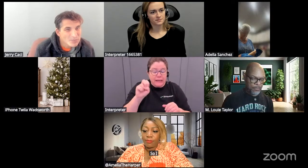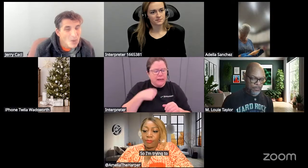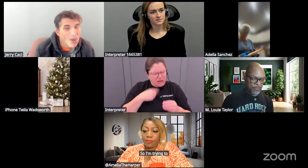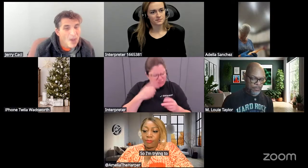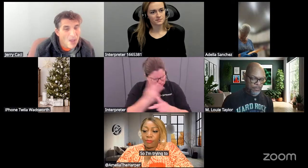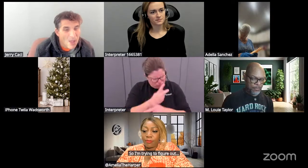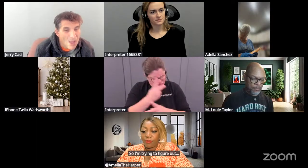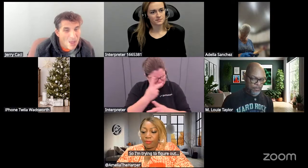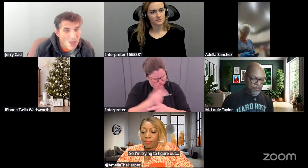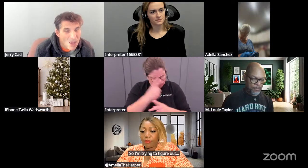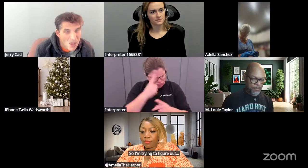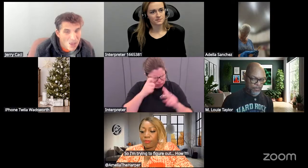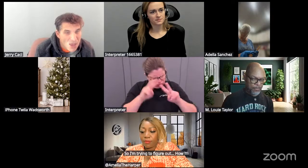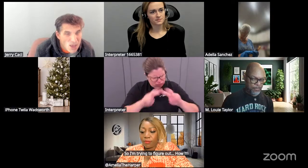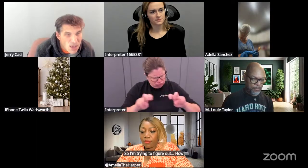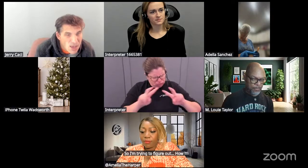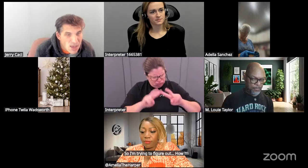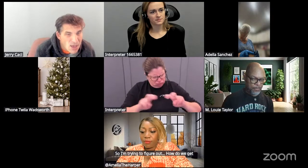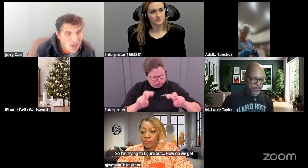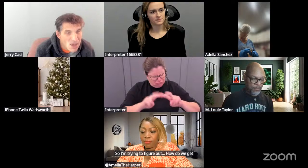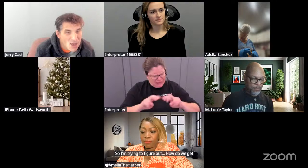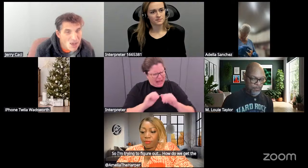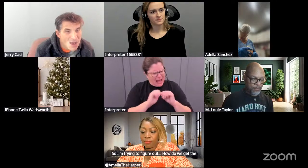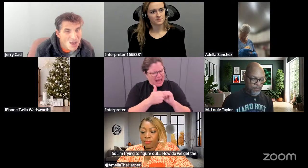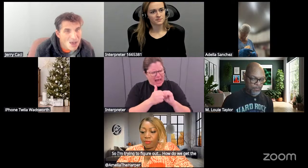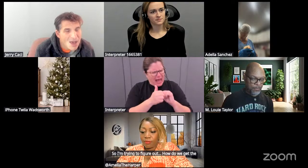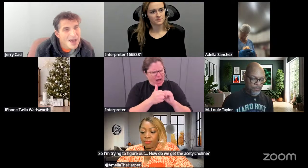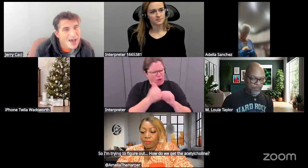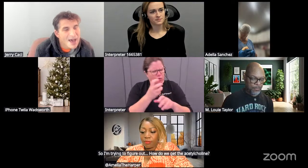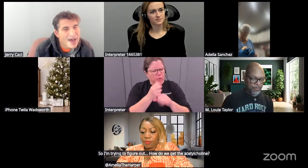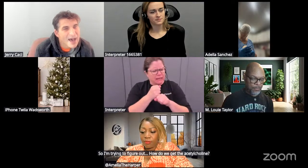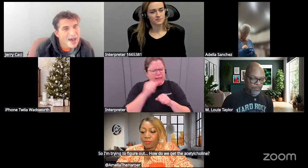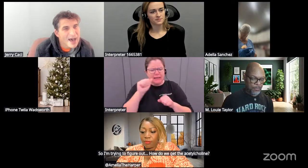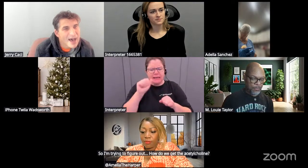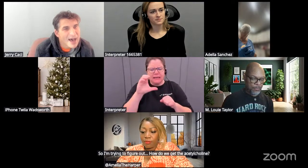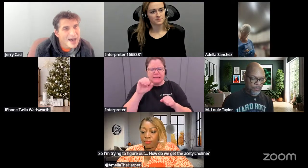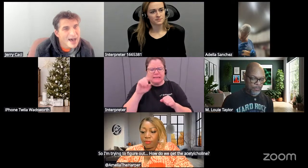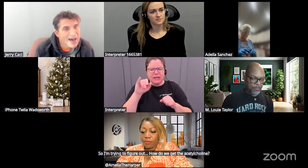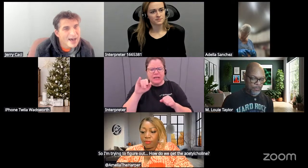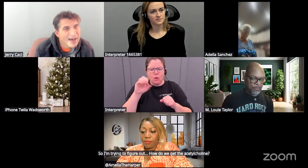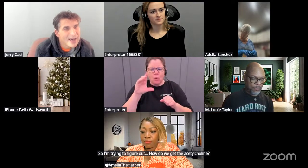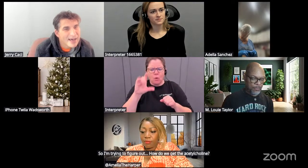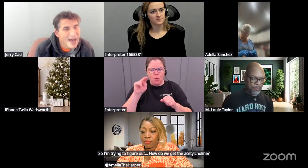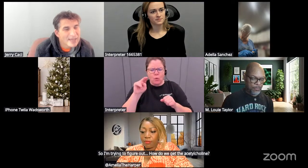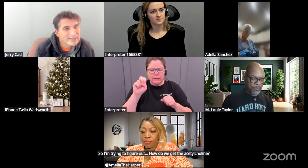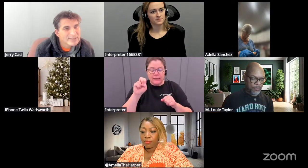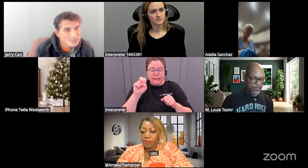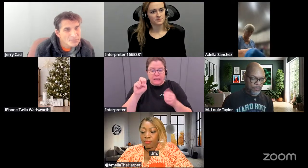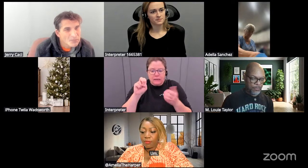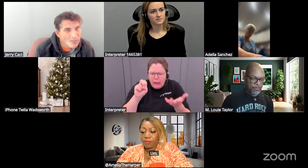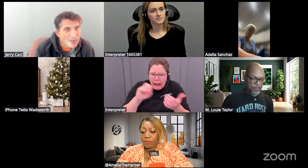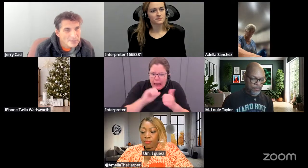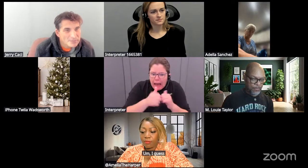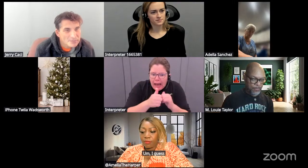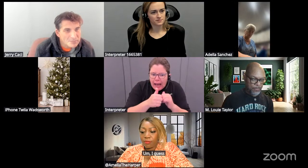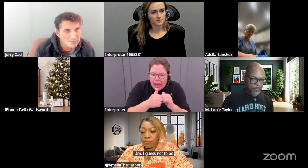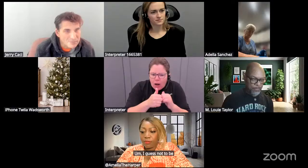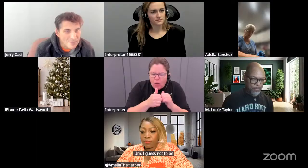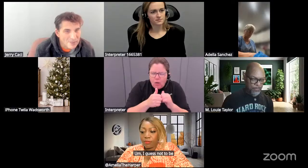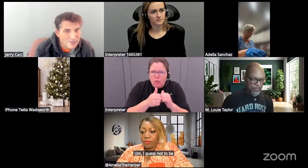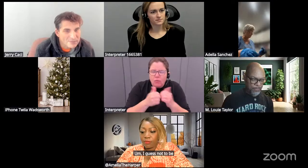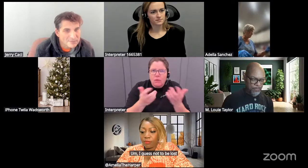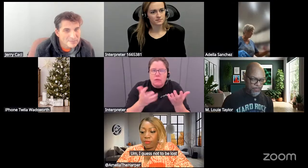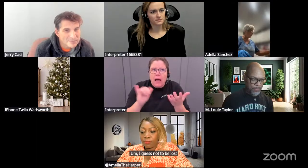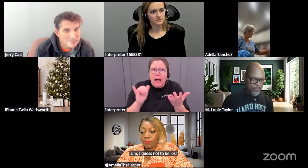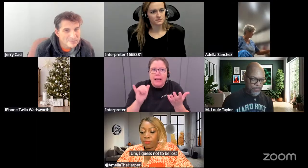out how do we get the acetylcholine, um, I guess, not to be lost